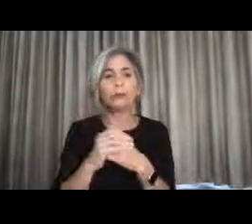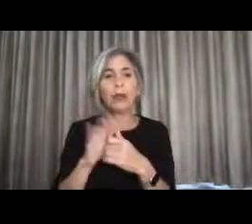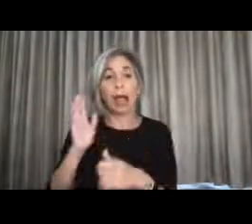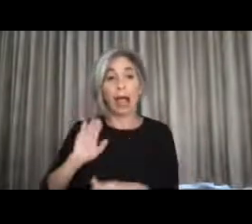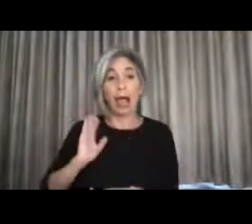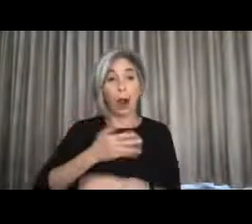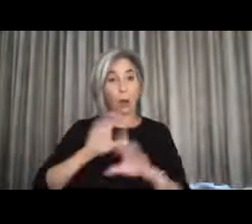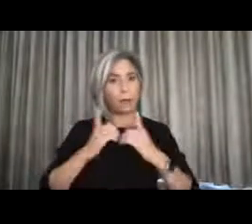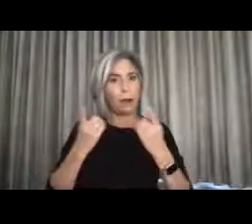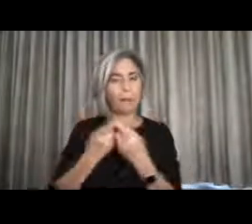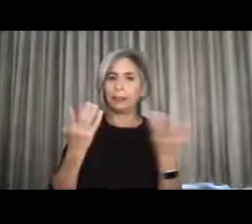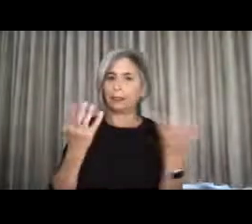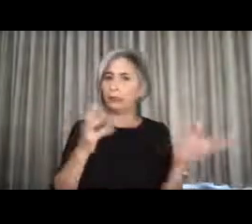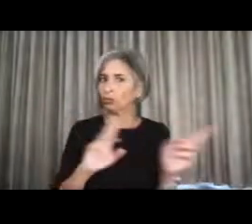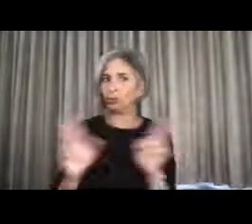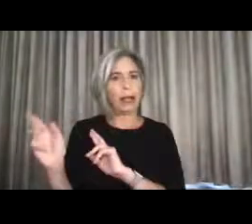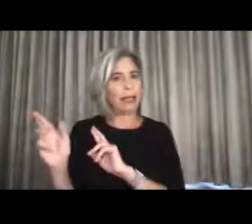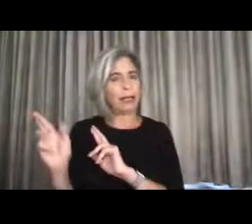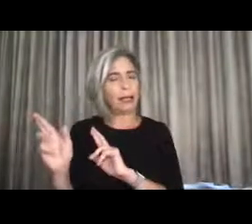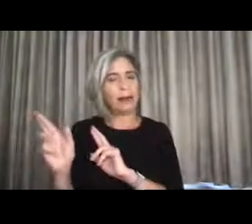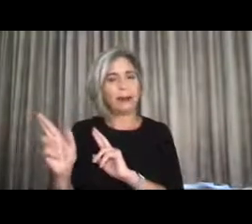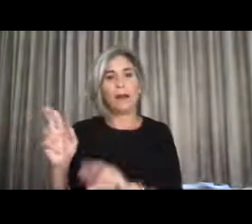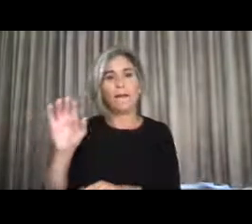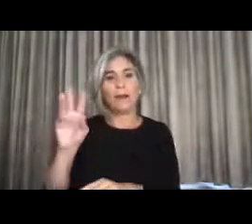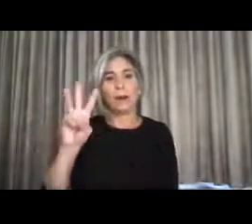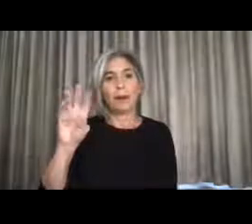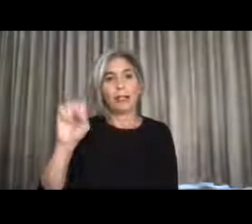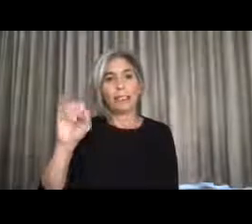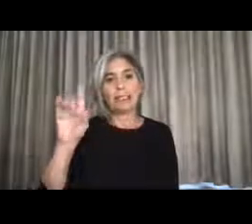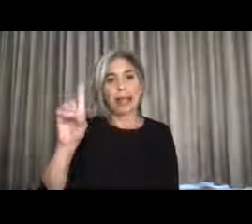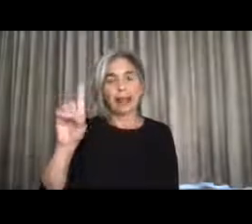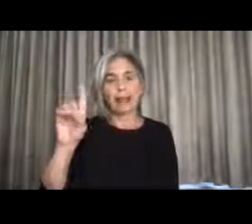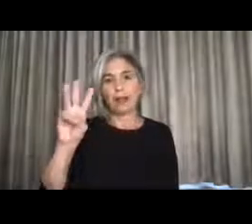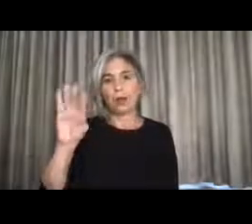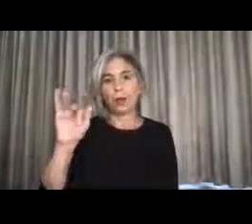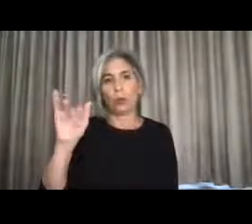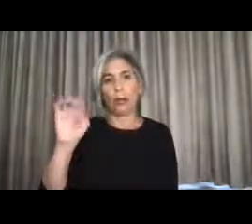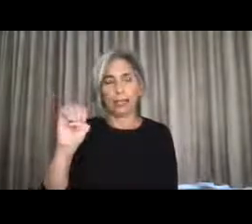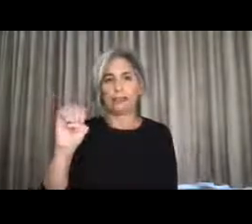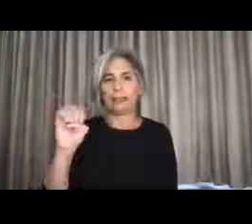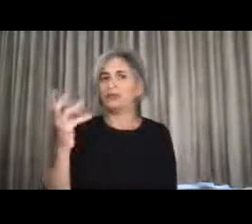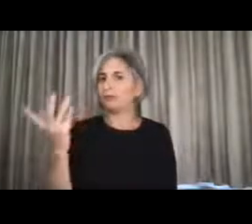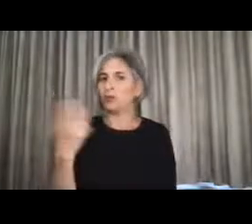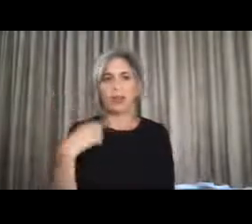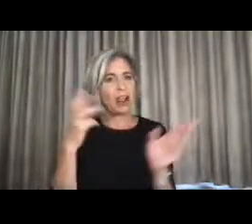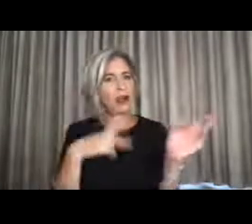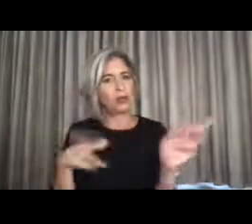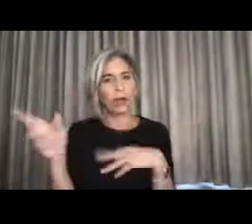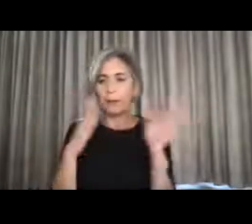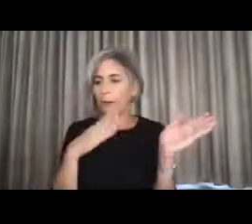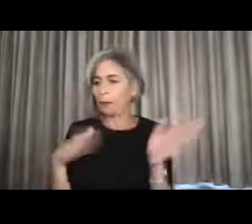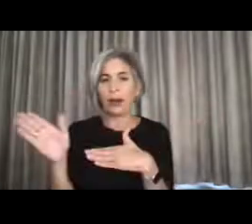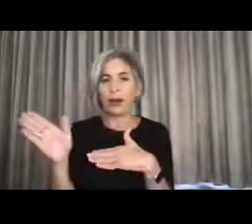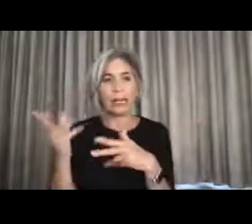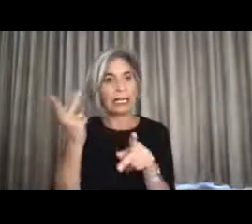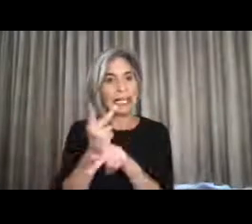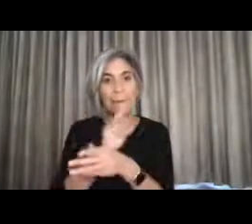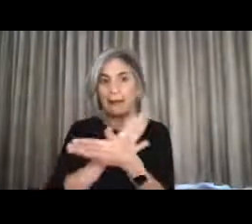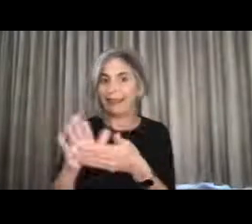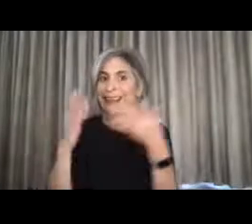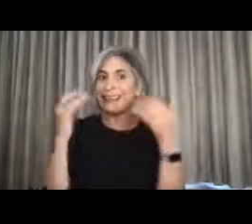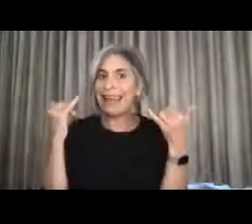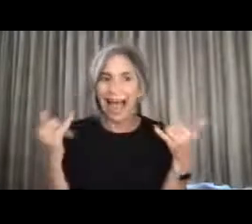ready. From a solid waste perspective, we like to tell everyone, keep the debris and clean now. It's